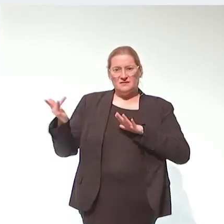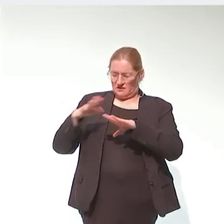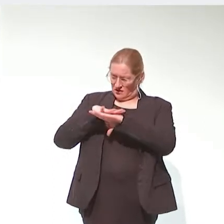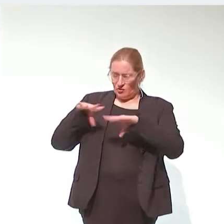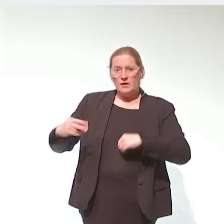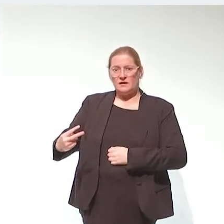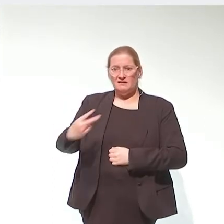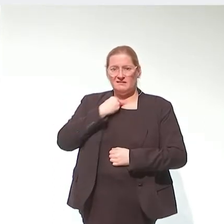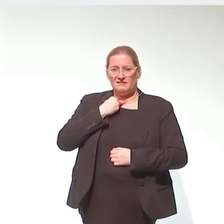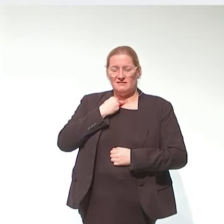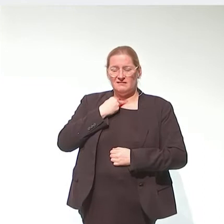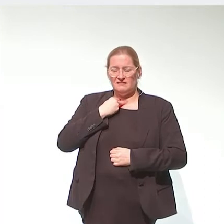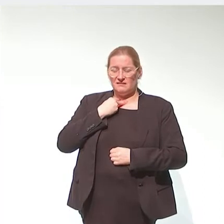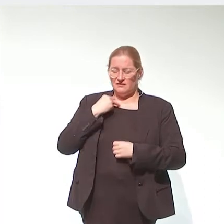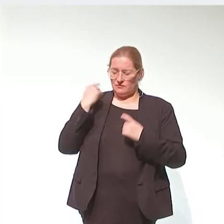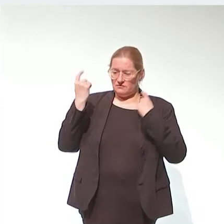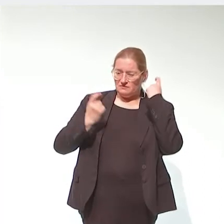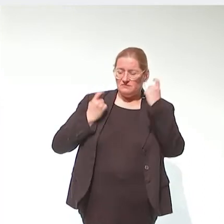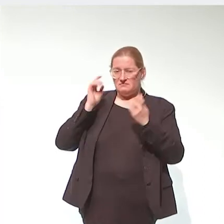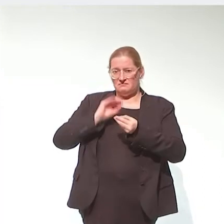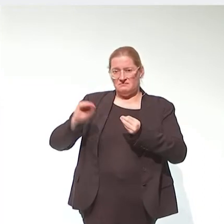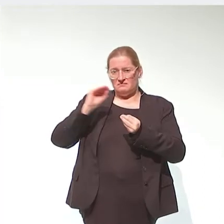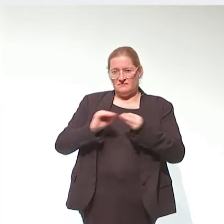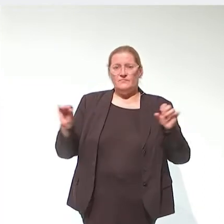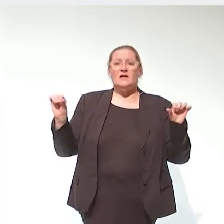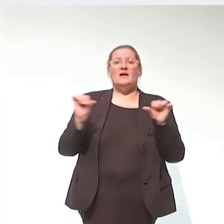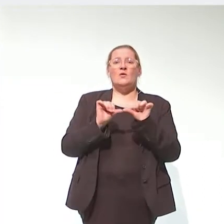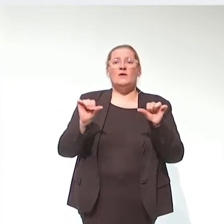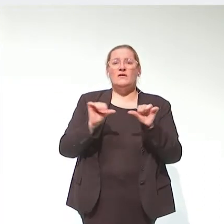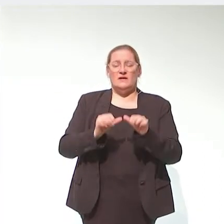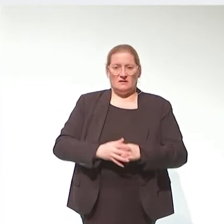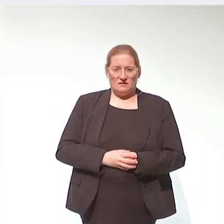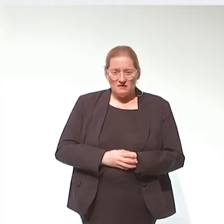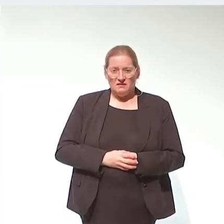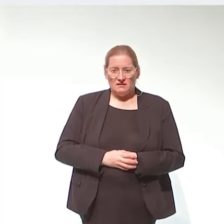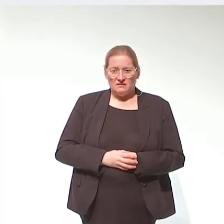And also, we are facing a climate crisis that already caused